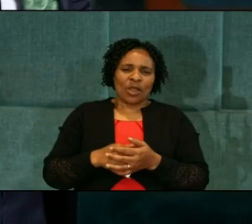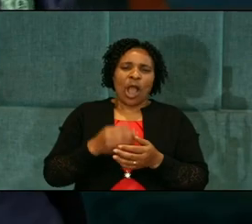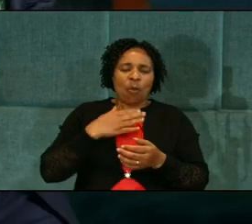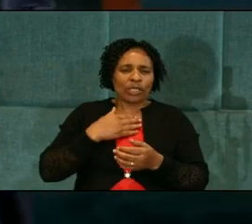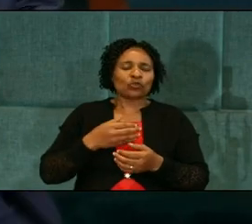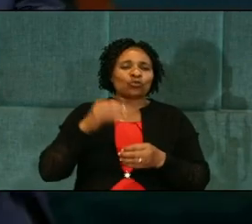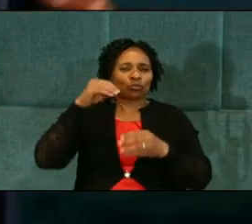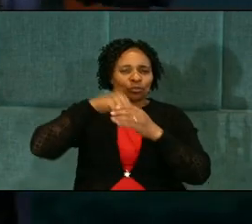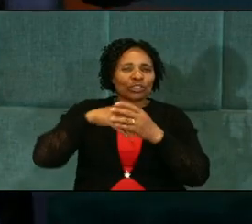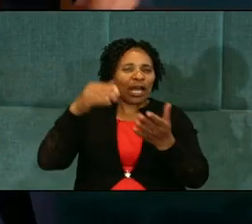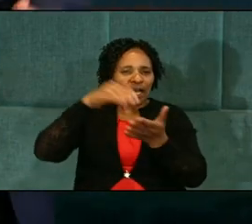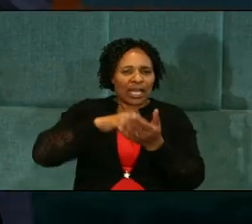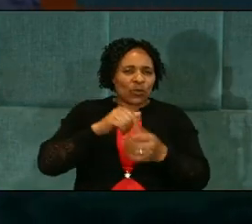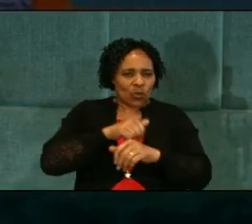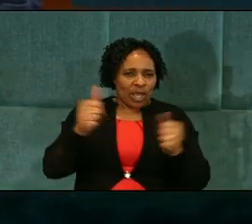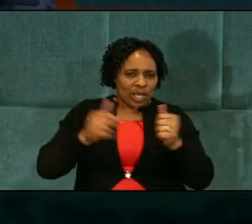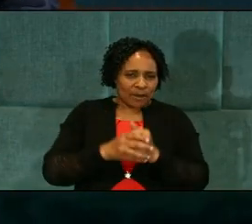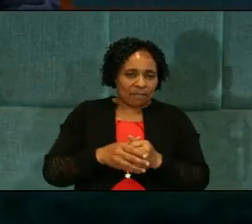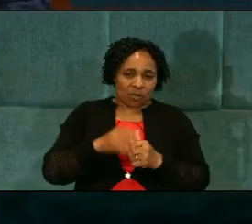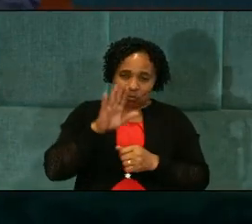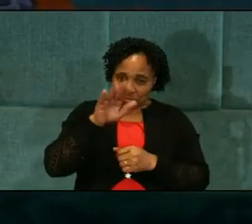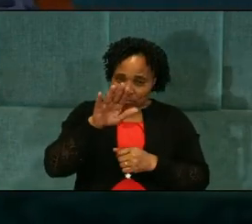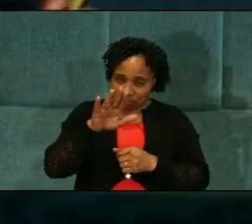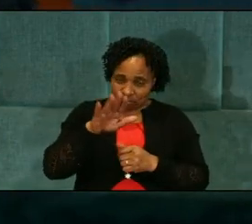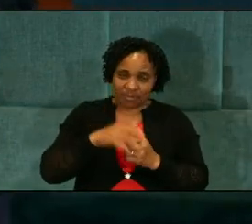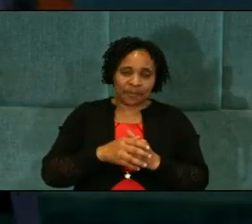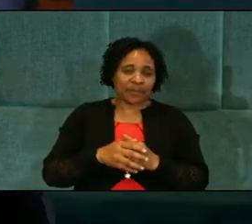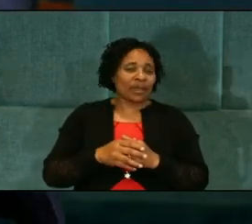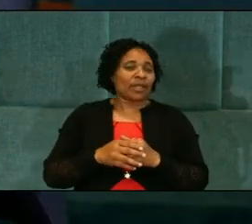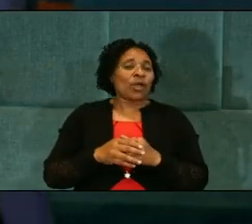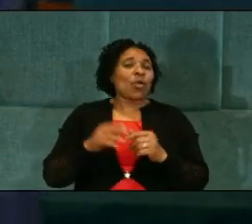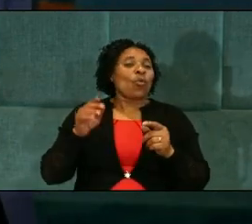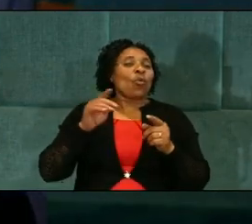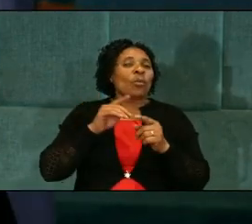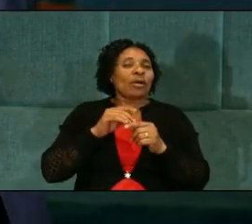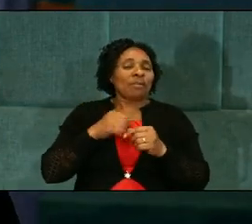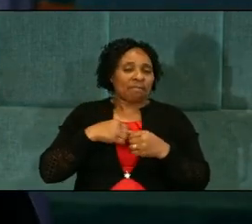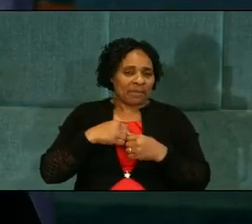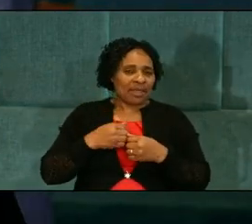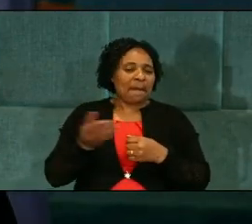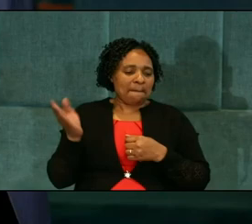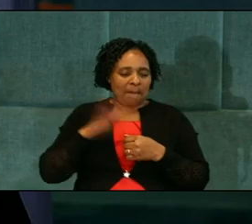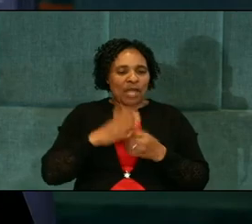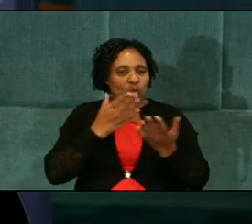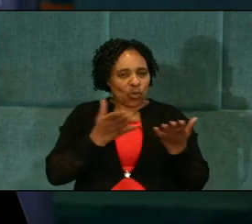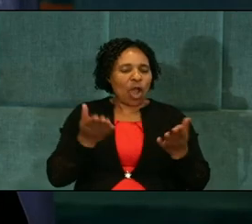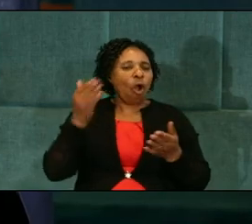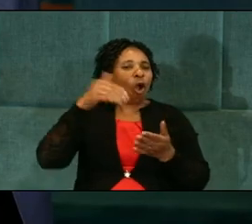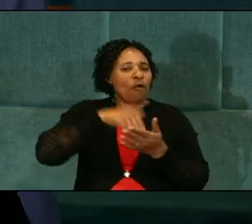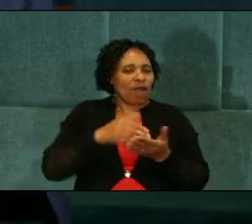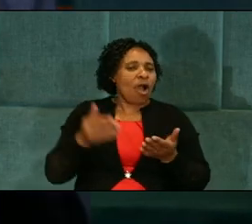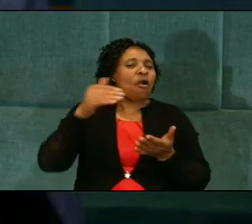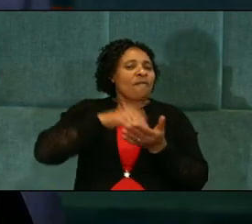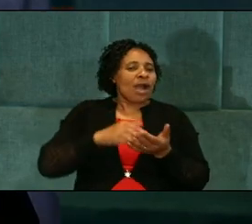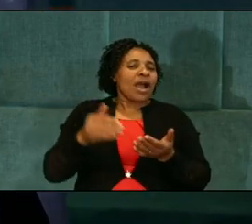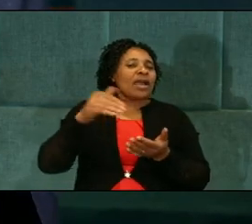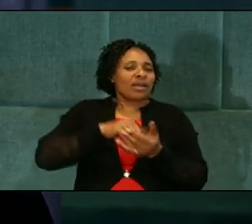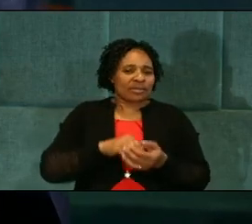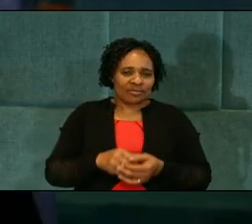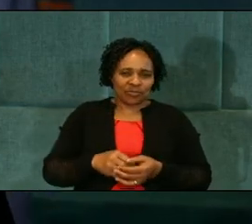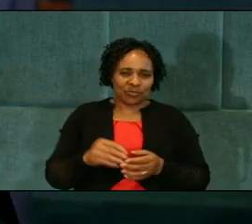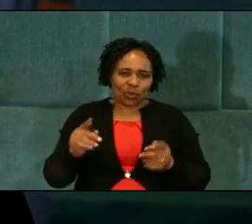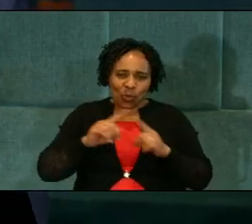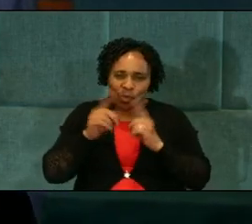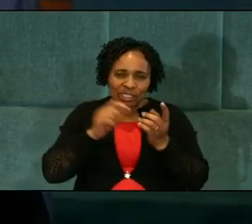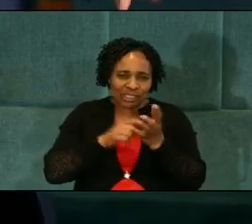Let me put it where you can get it. So let me put it where you can get it. Hey, stay with me. When, you remember, I'm going back to this over and over and over and over and over. When